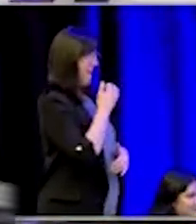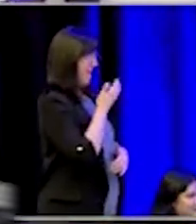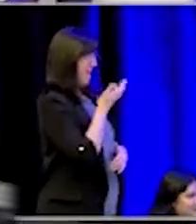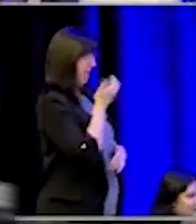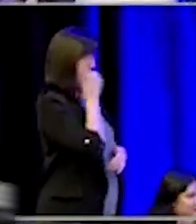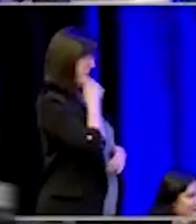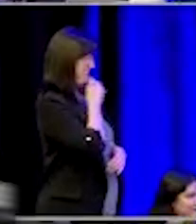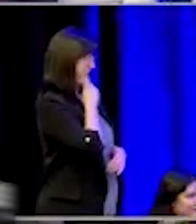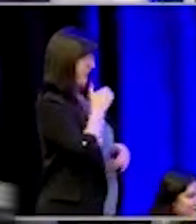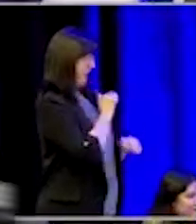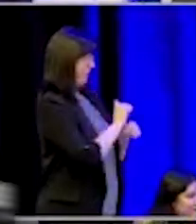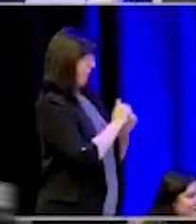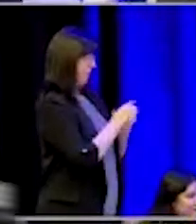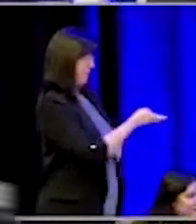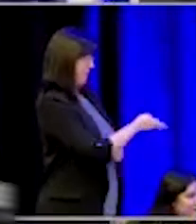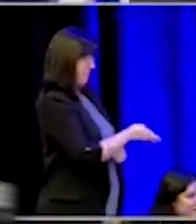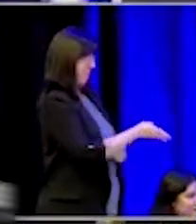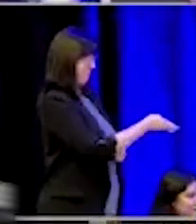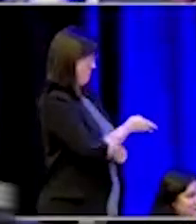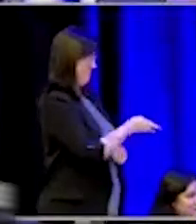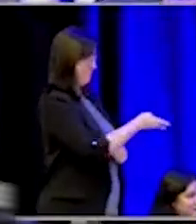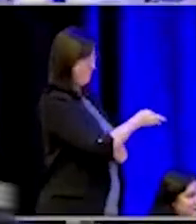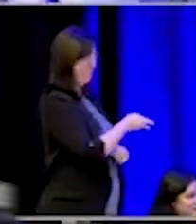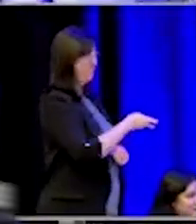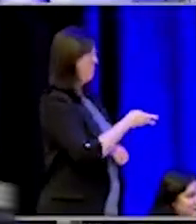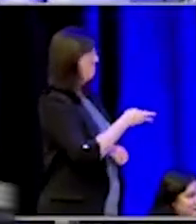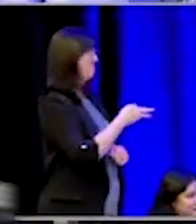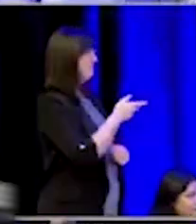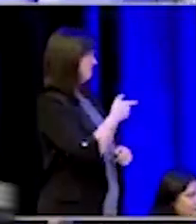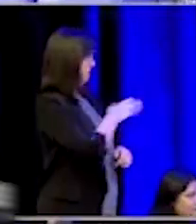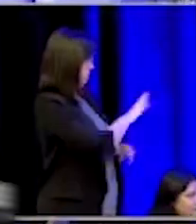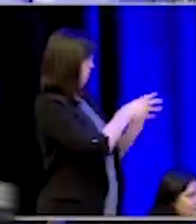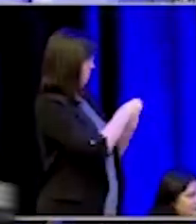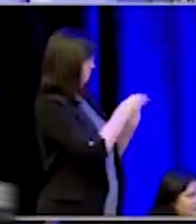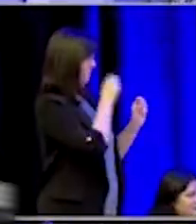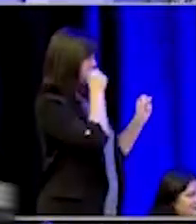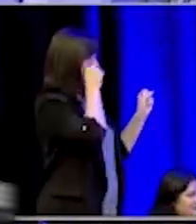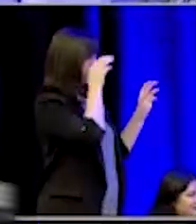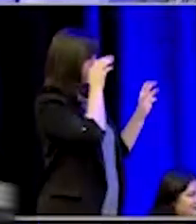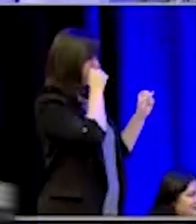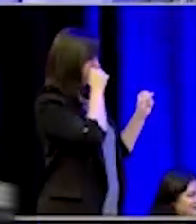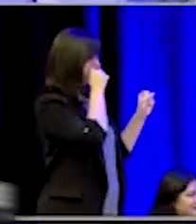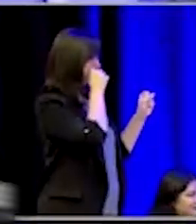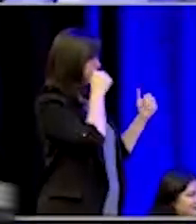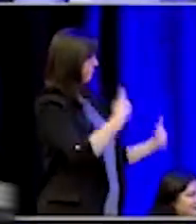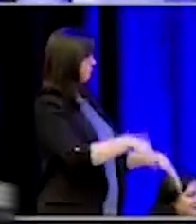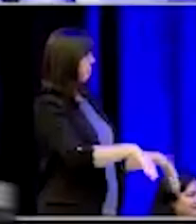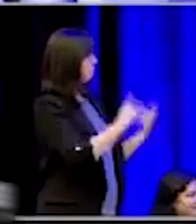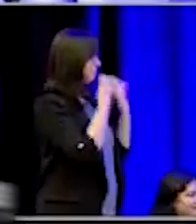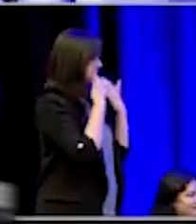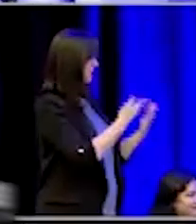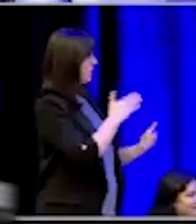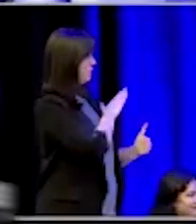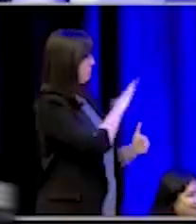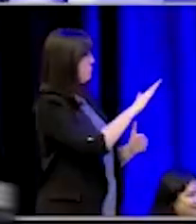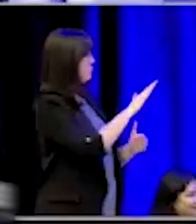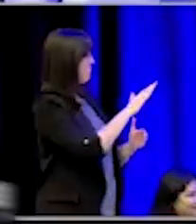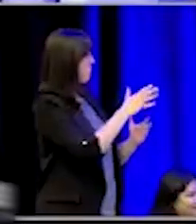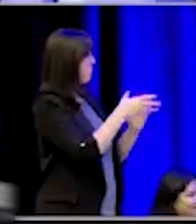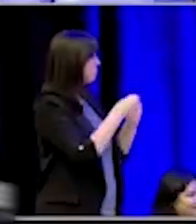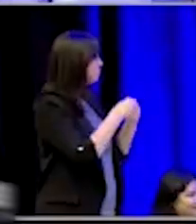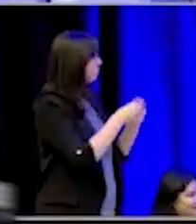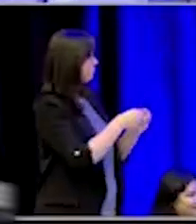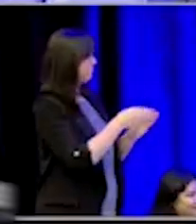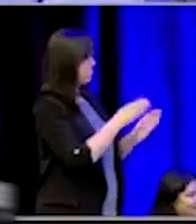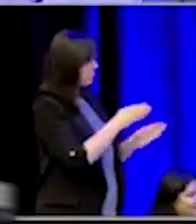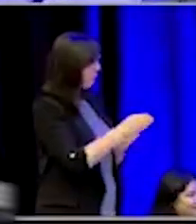the time, and I was amazed. You blew me away. Thank you very much for all of your insight, for your